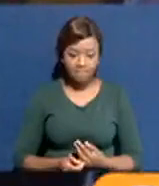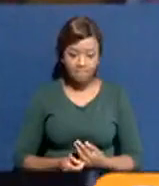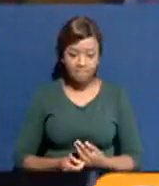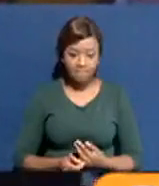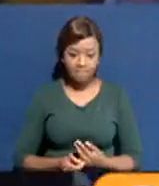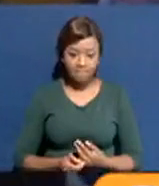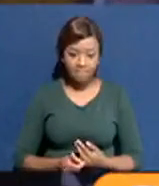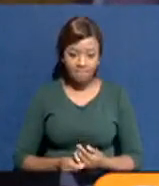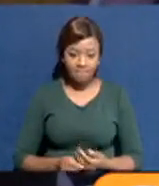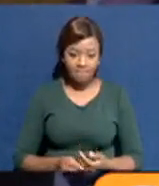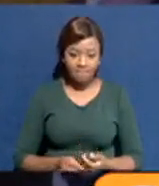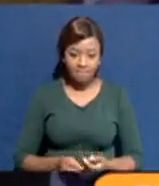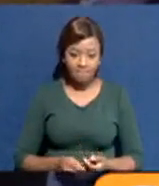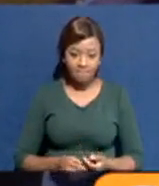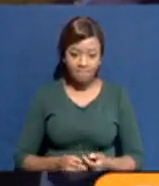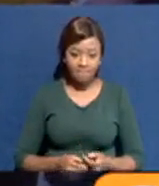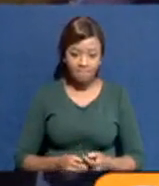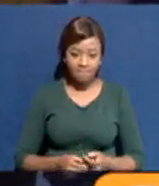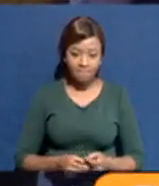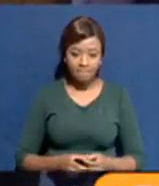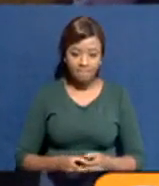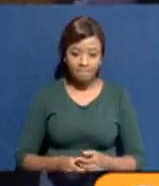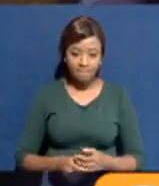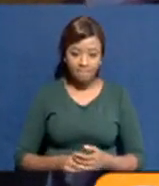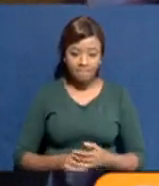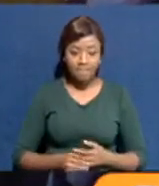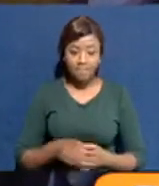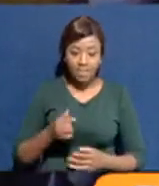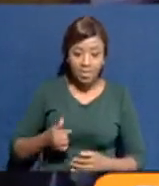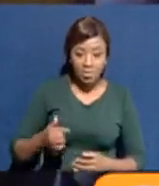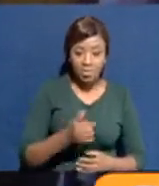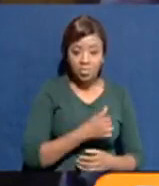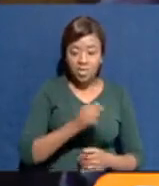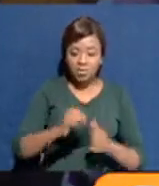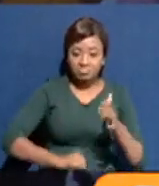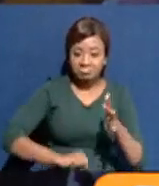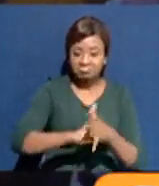We embrace environmental conservation and we promote